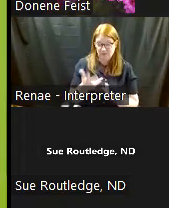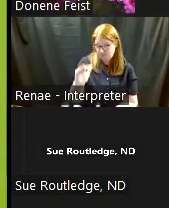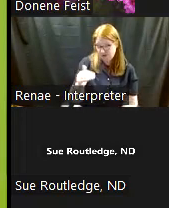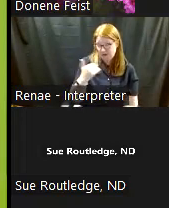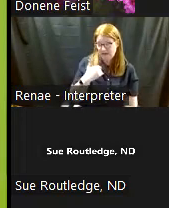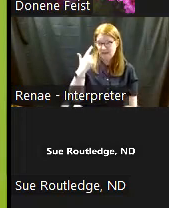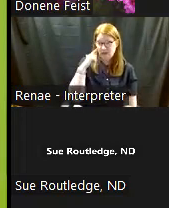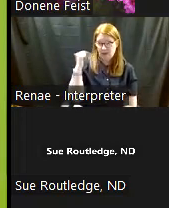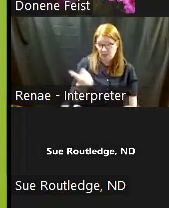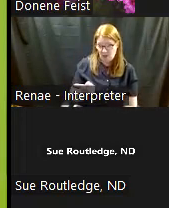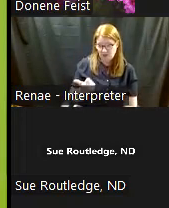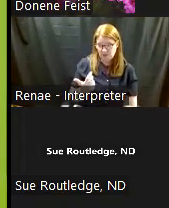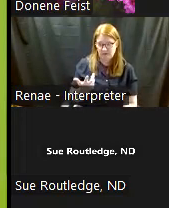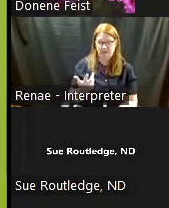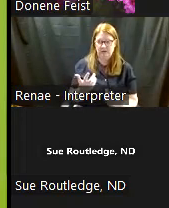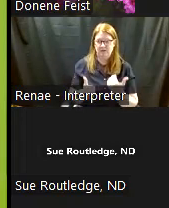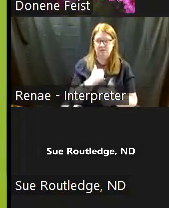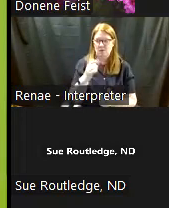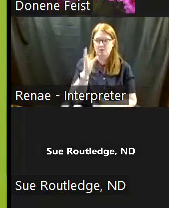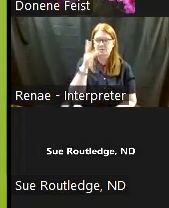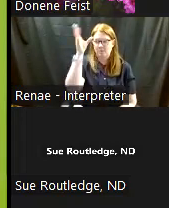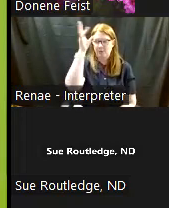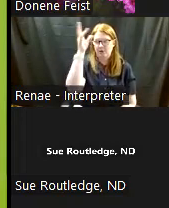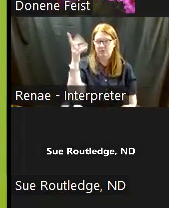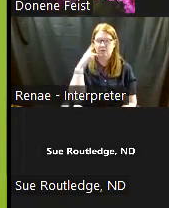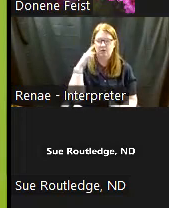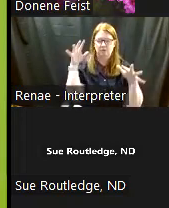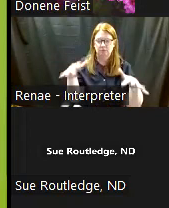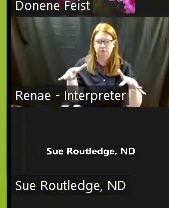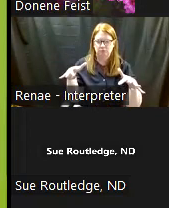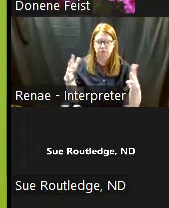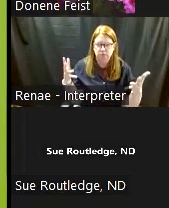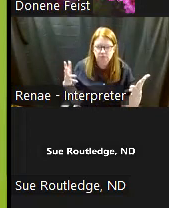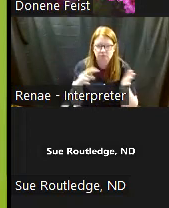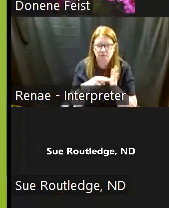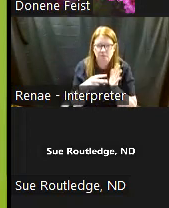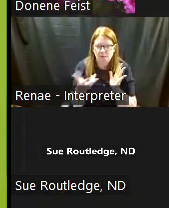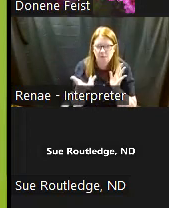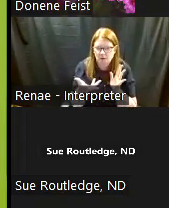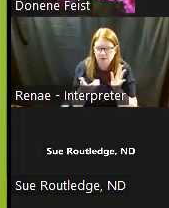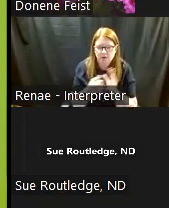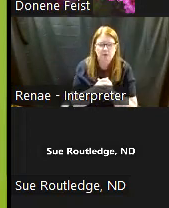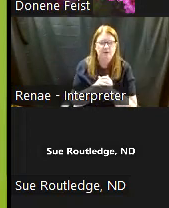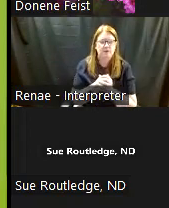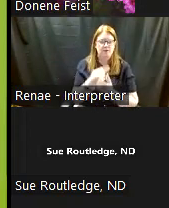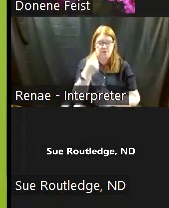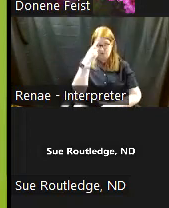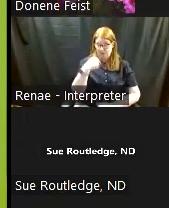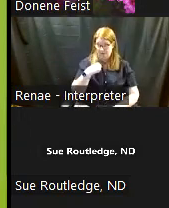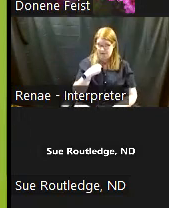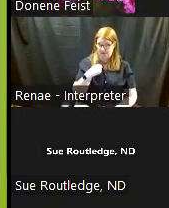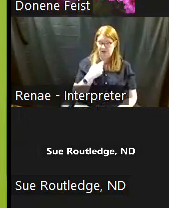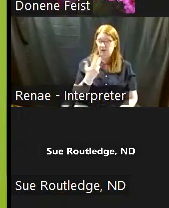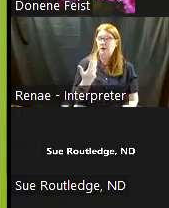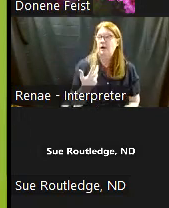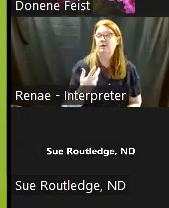loss, because most parents are just like, well, okay, now what? Like, what does that mean? And what it means to me is that this is